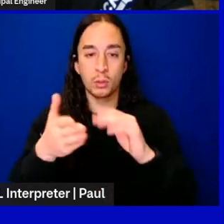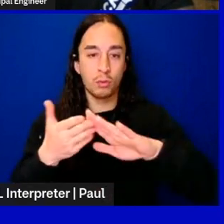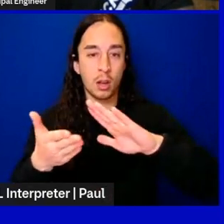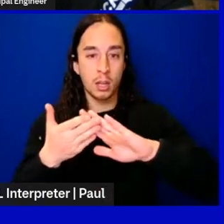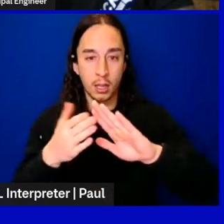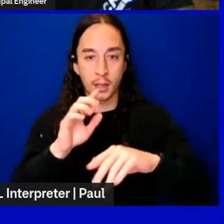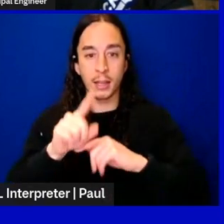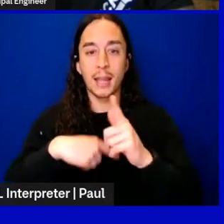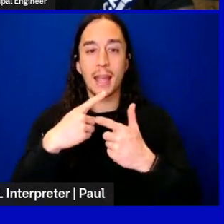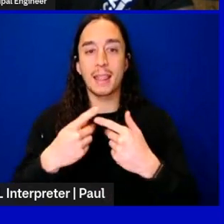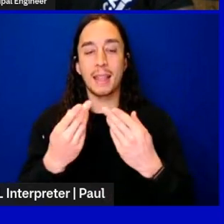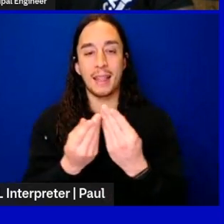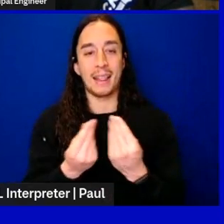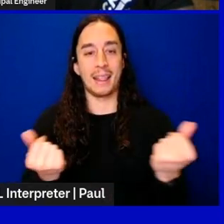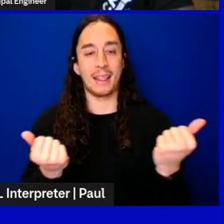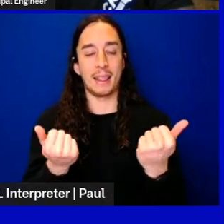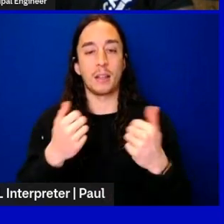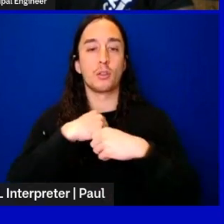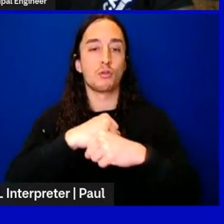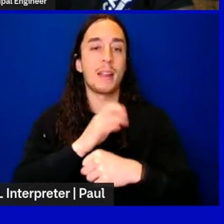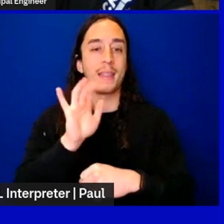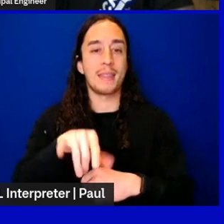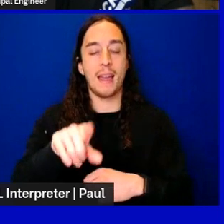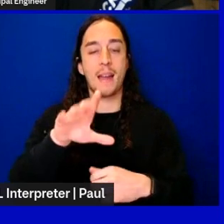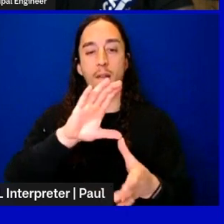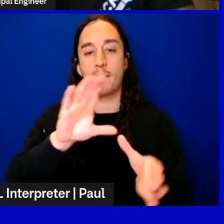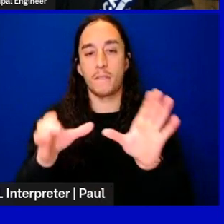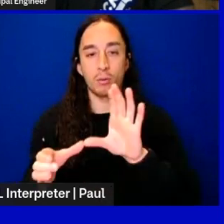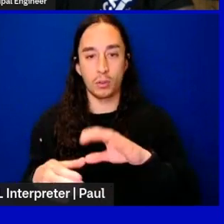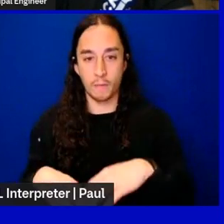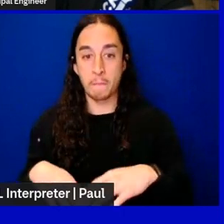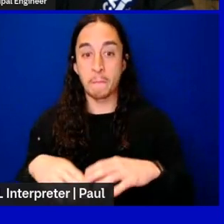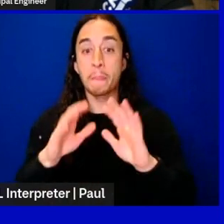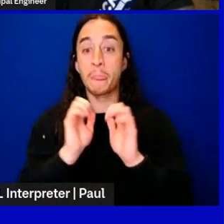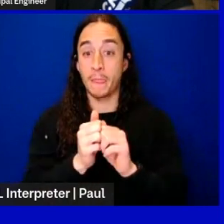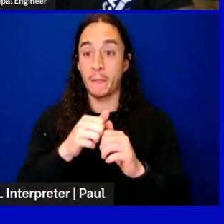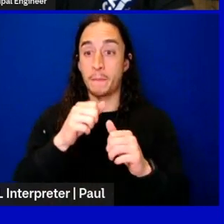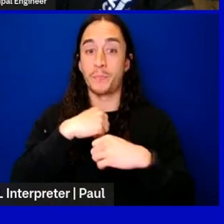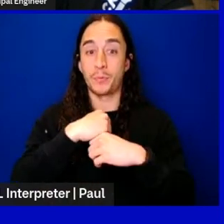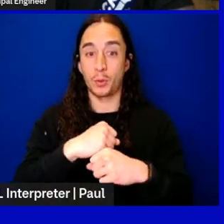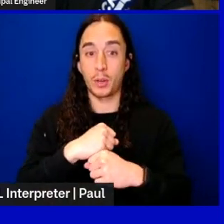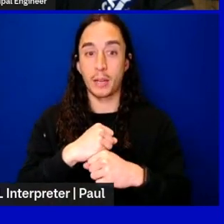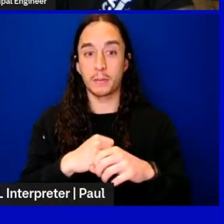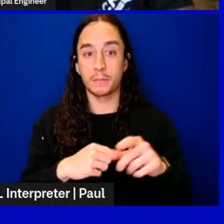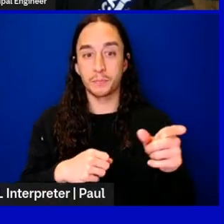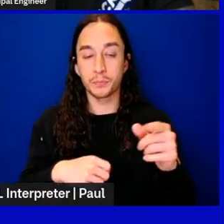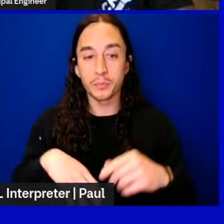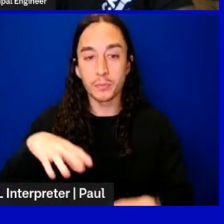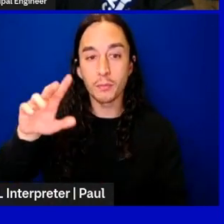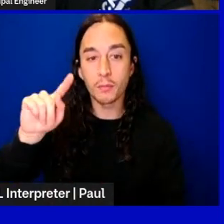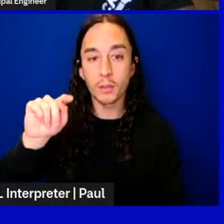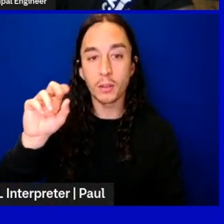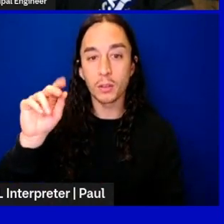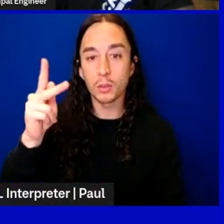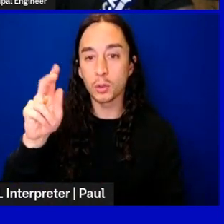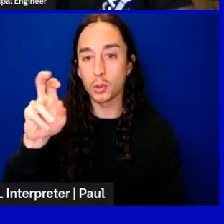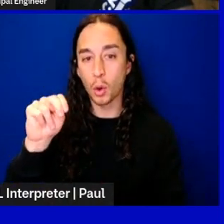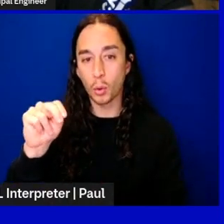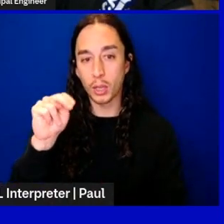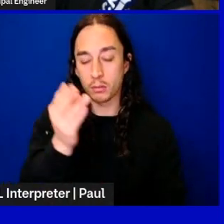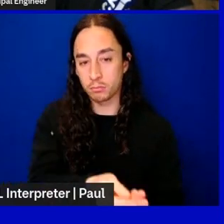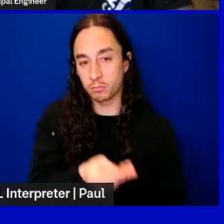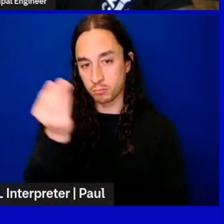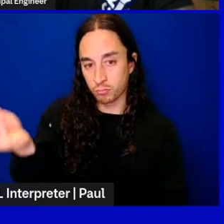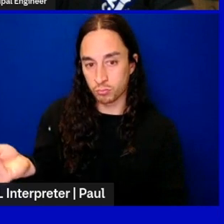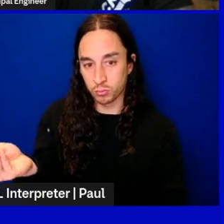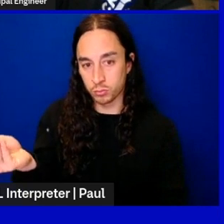this configuration. You need to create a configuration by passing the JWT token, the service account token of the